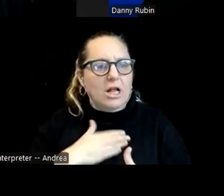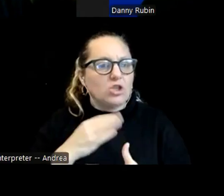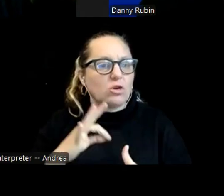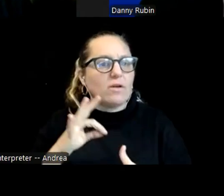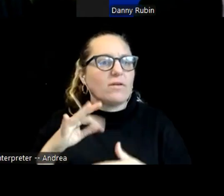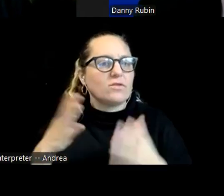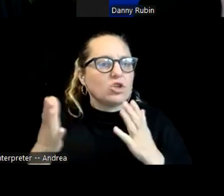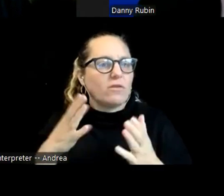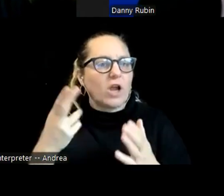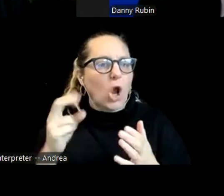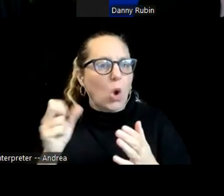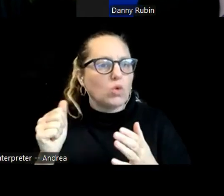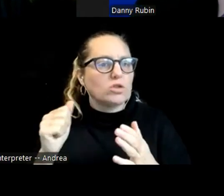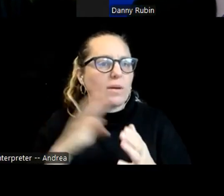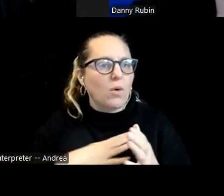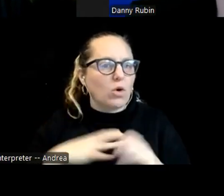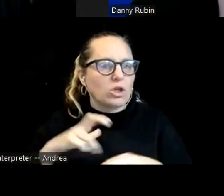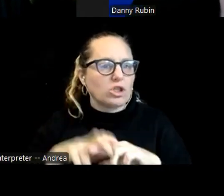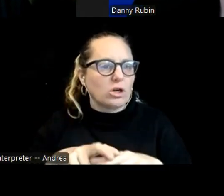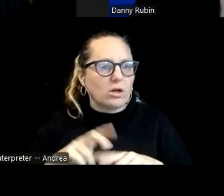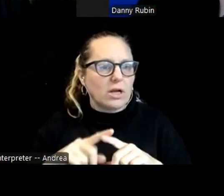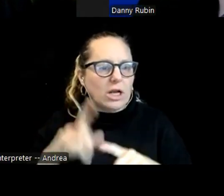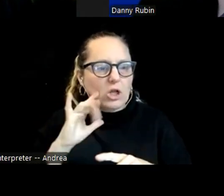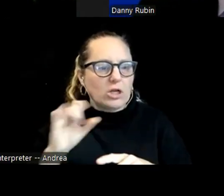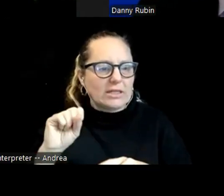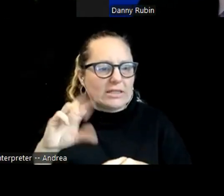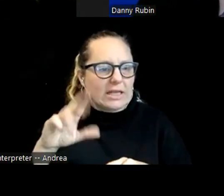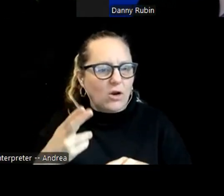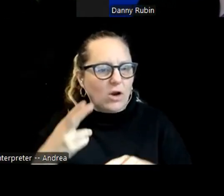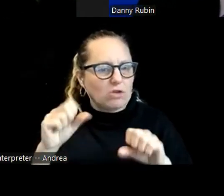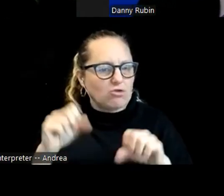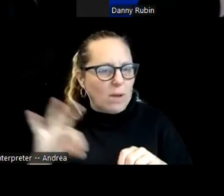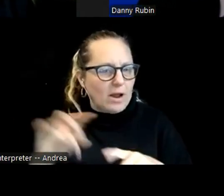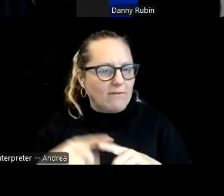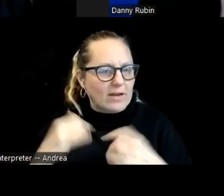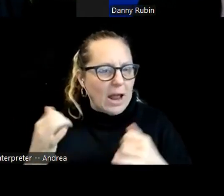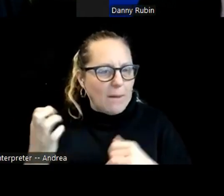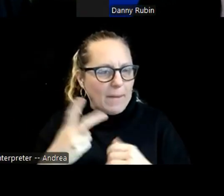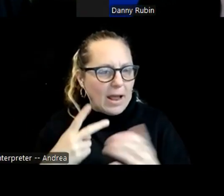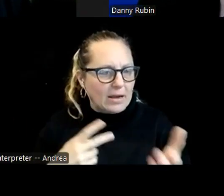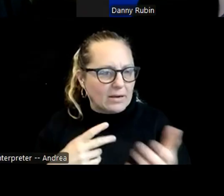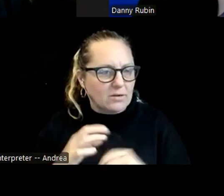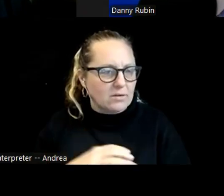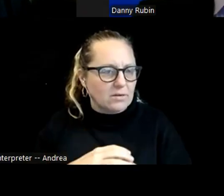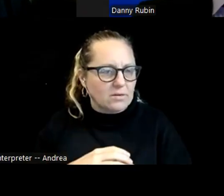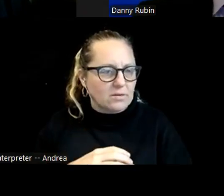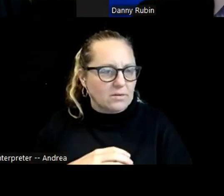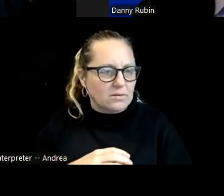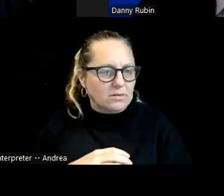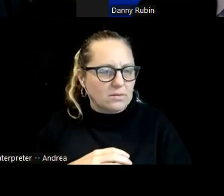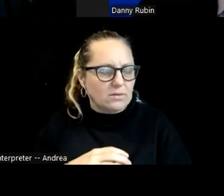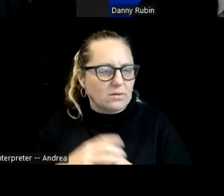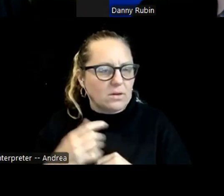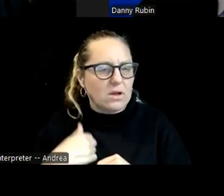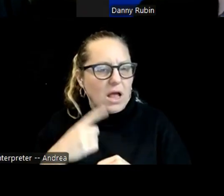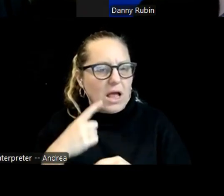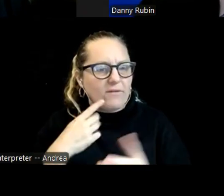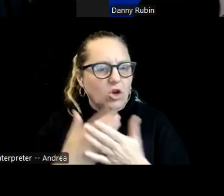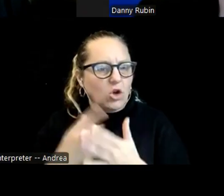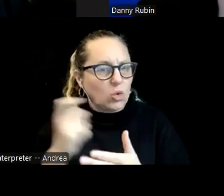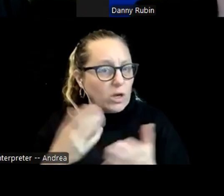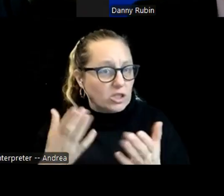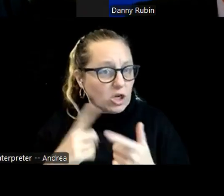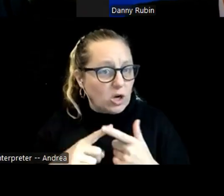chair. Thank you. It looks like Sarah dropped off, but now she's back. While she gets that up again, I have a good question here. I'll ask